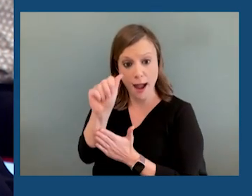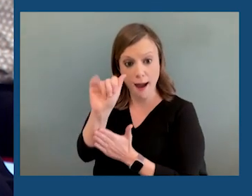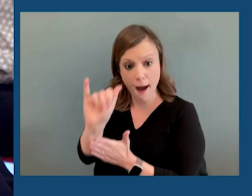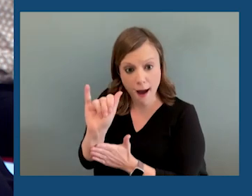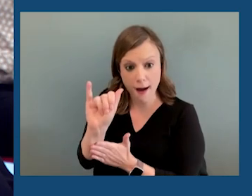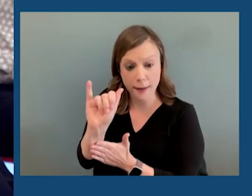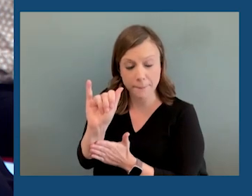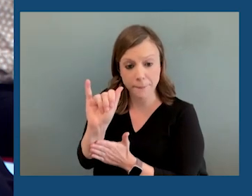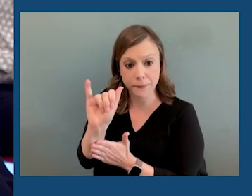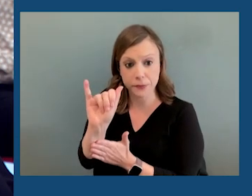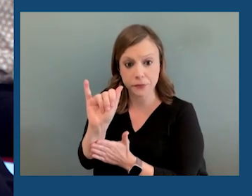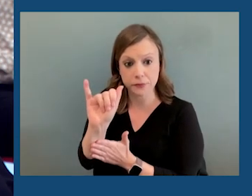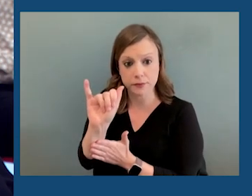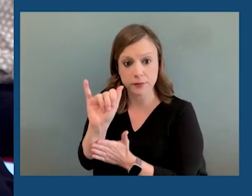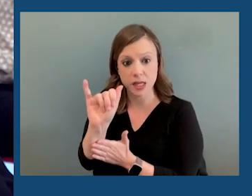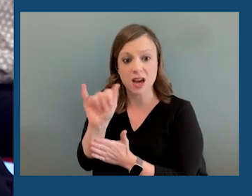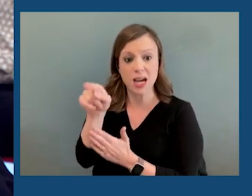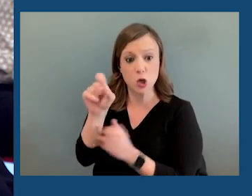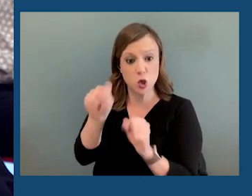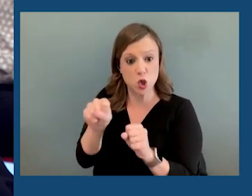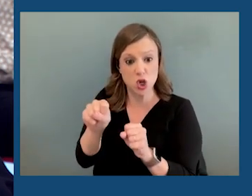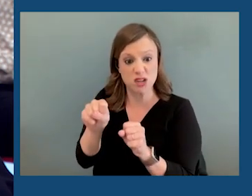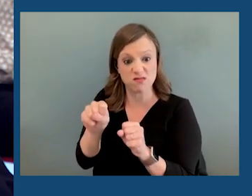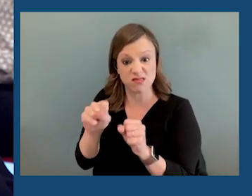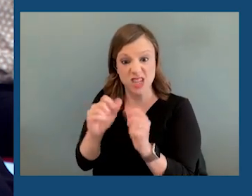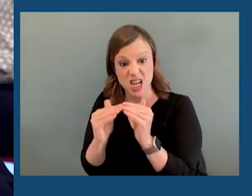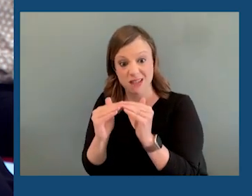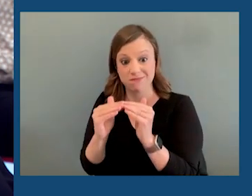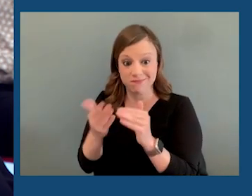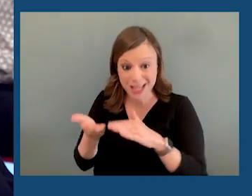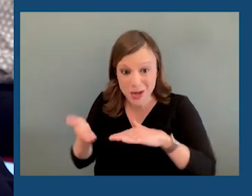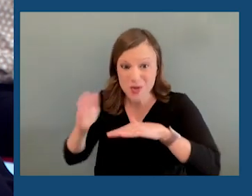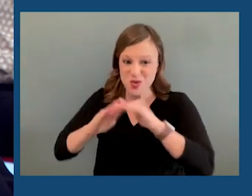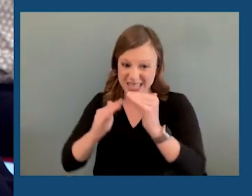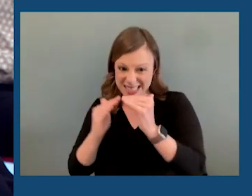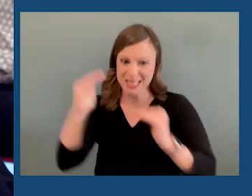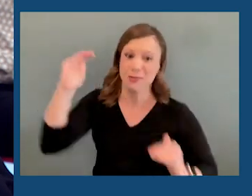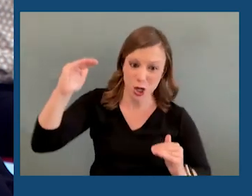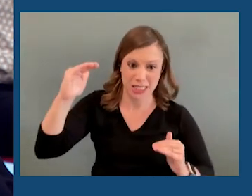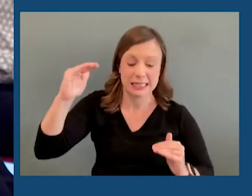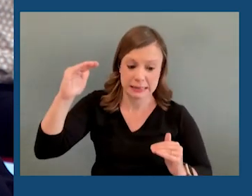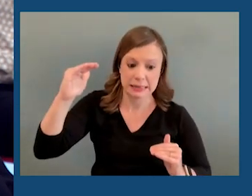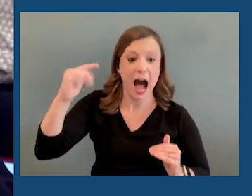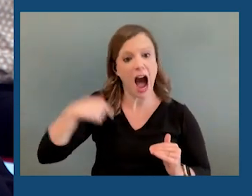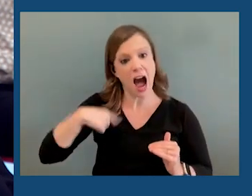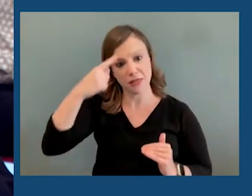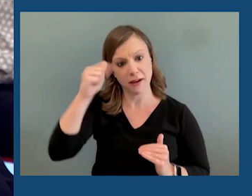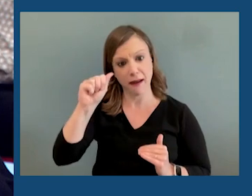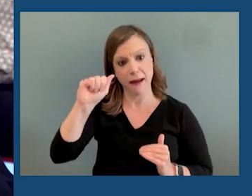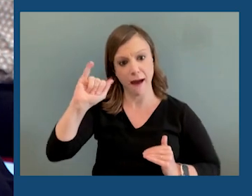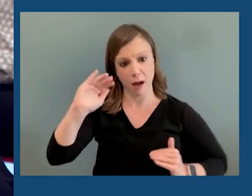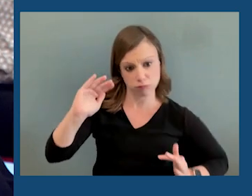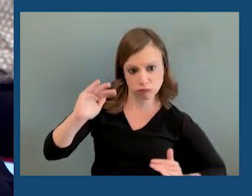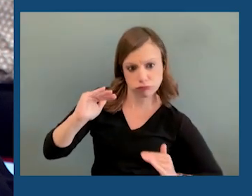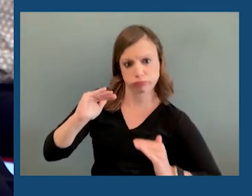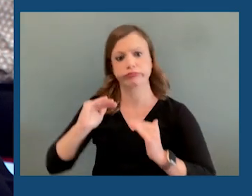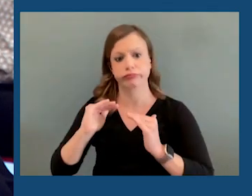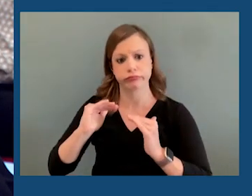that AI could increase disparities, I believe that AI would level the playing field in the following